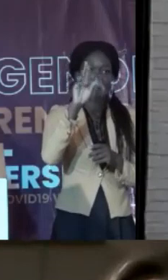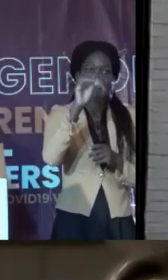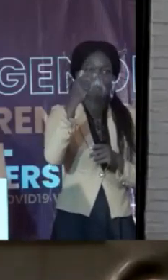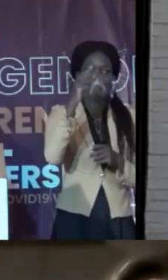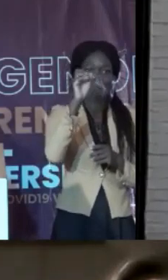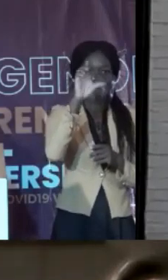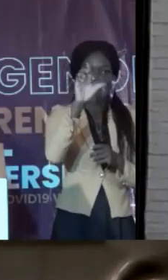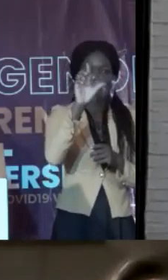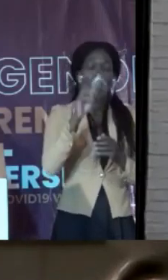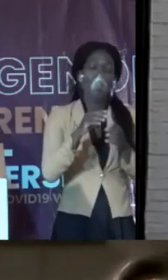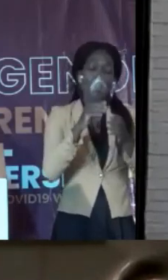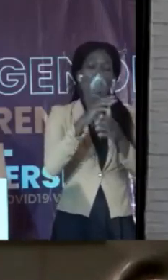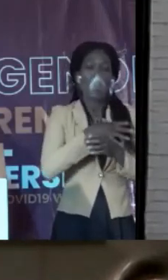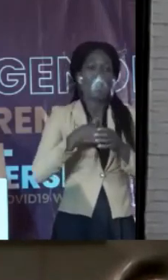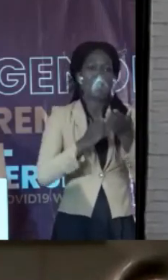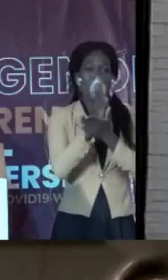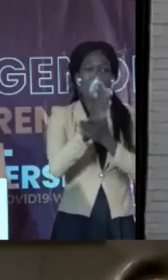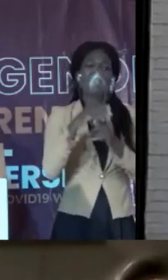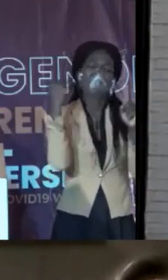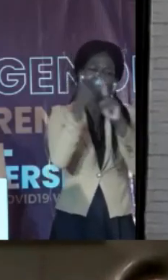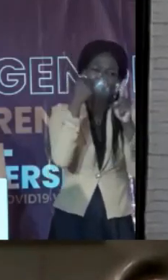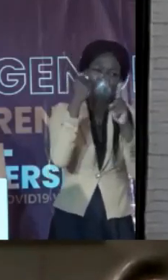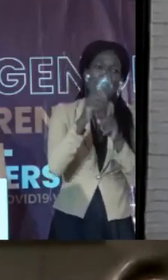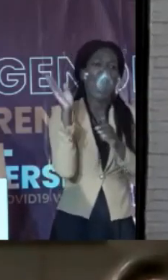campaign to end child marriage.